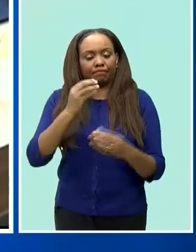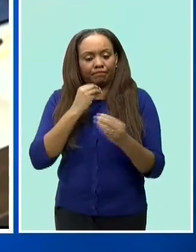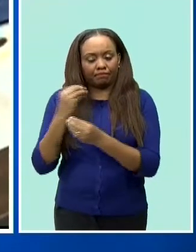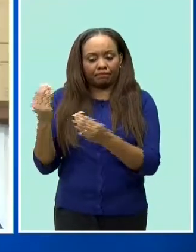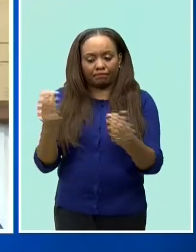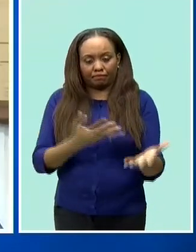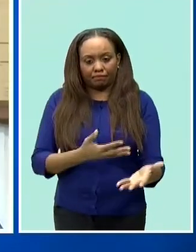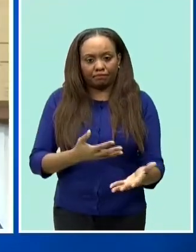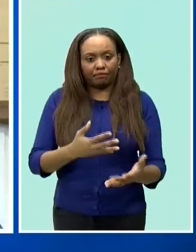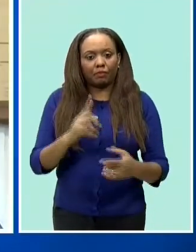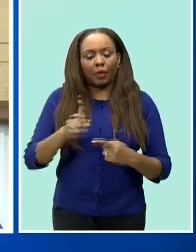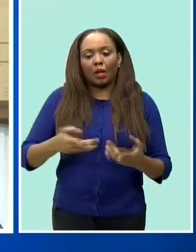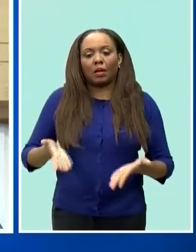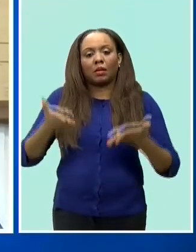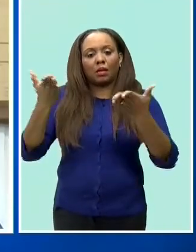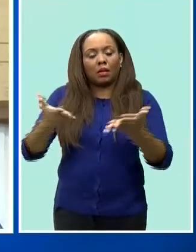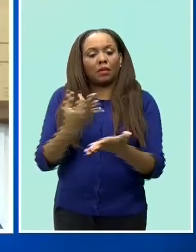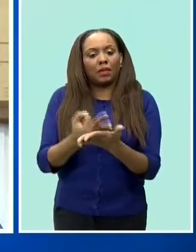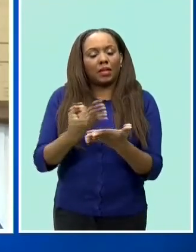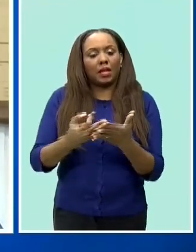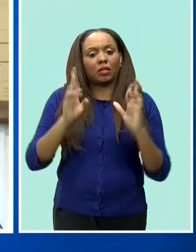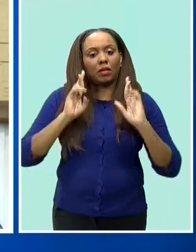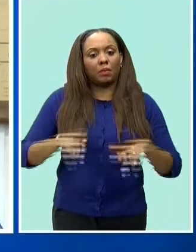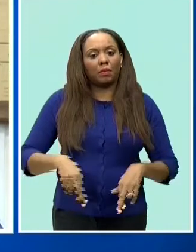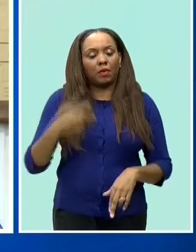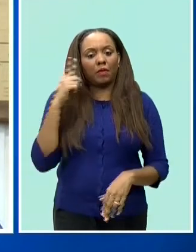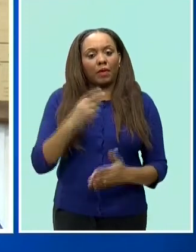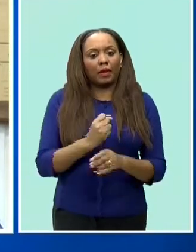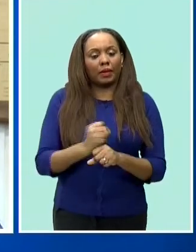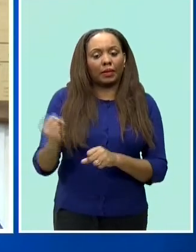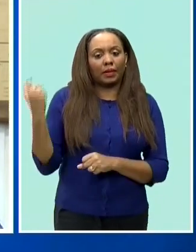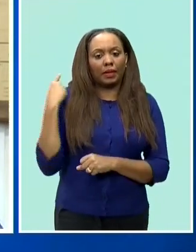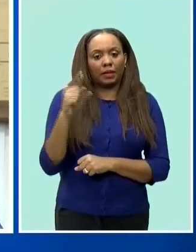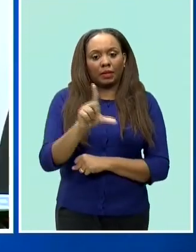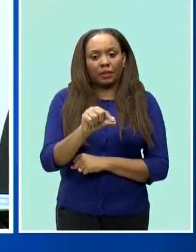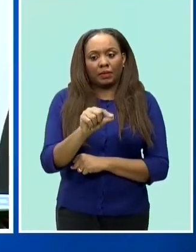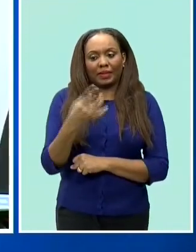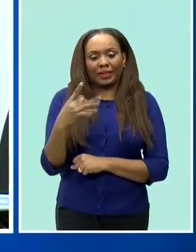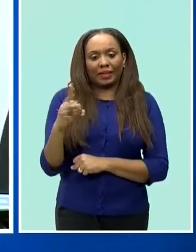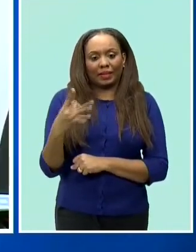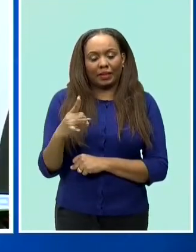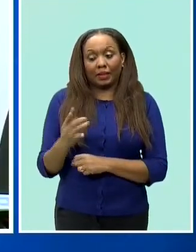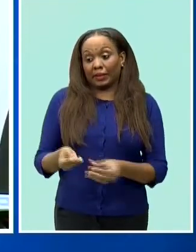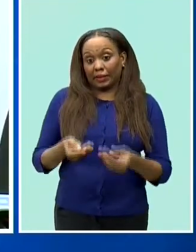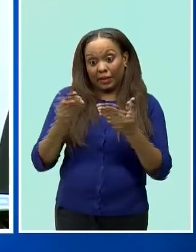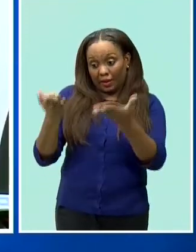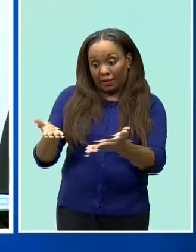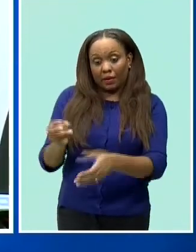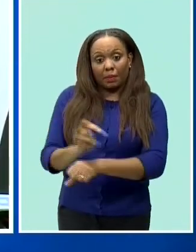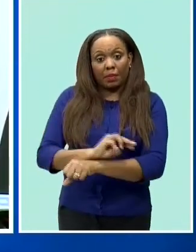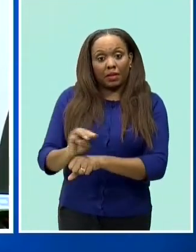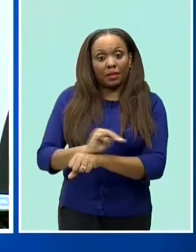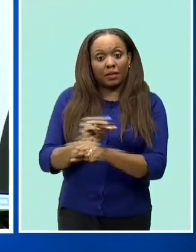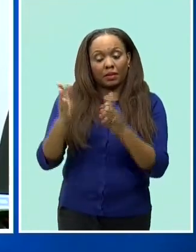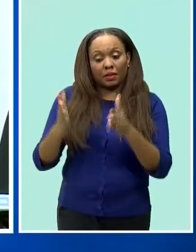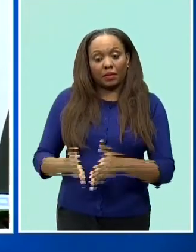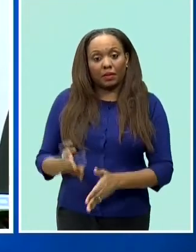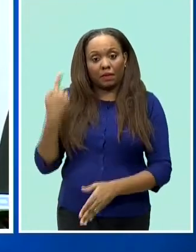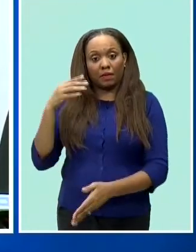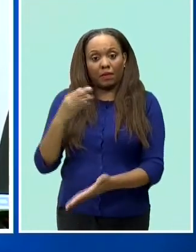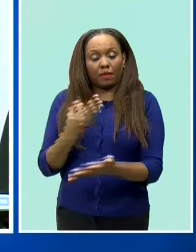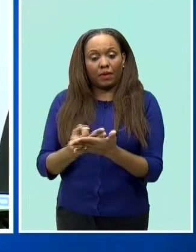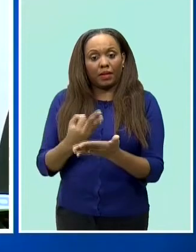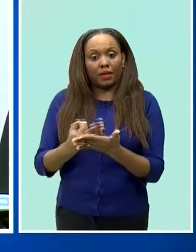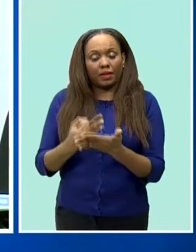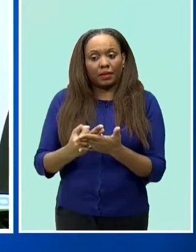handed over its audited financial report for 2018 to Minister of Finance, Winston Jordan, on Monday at the Minister's Main Street,